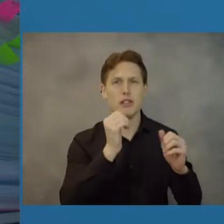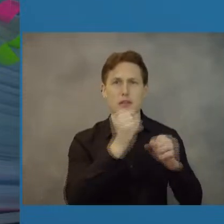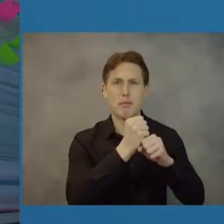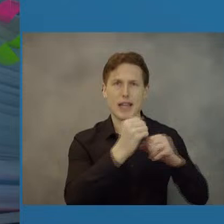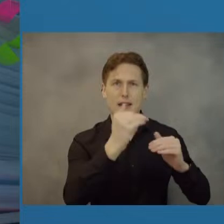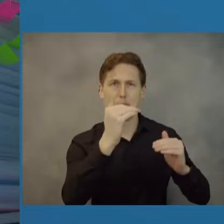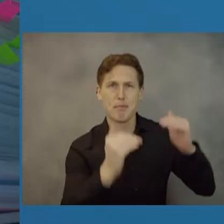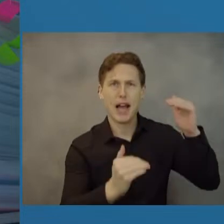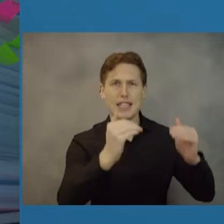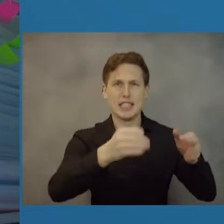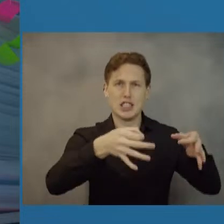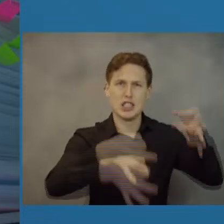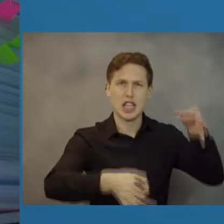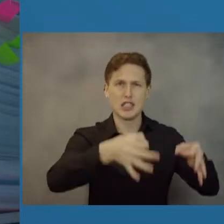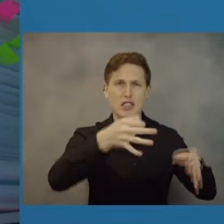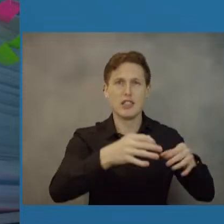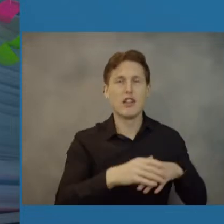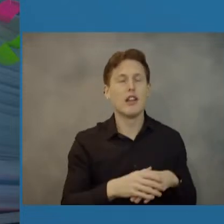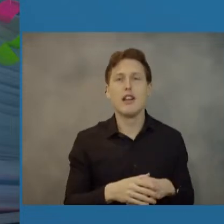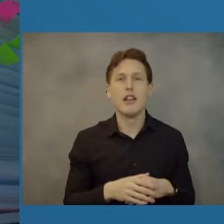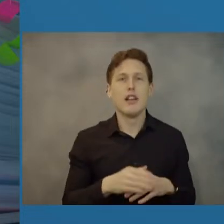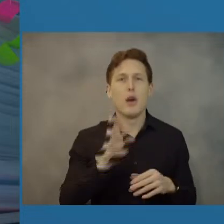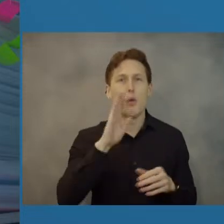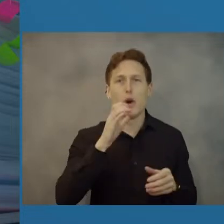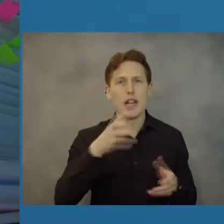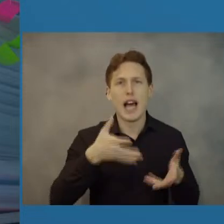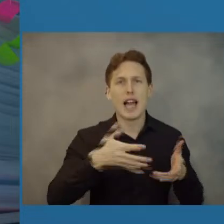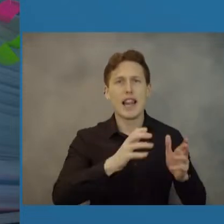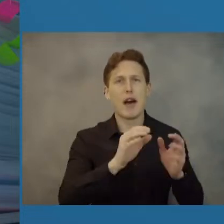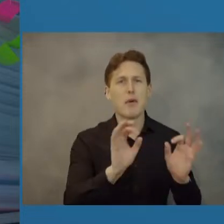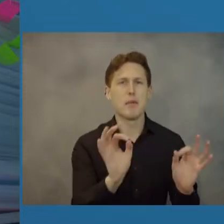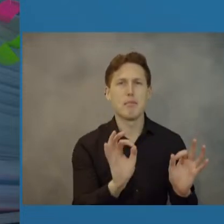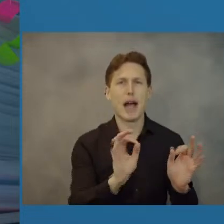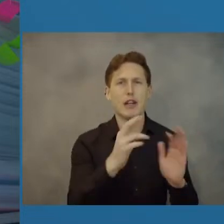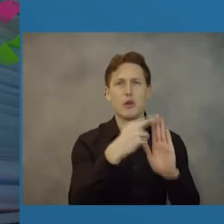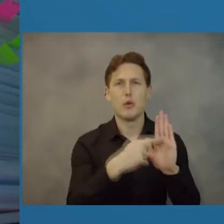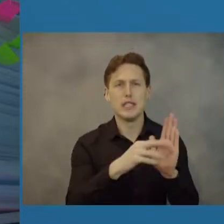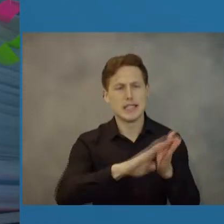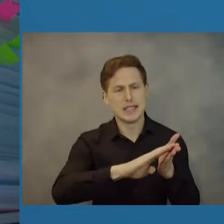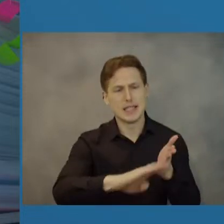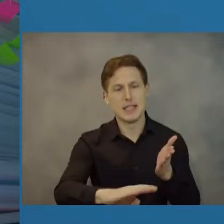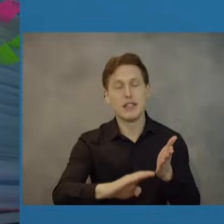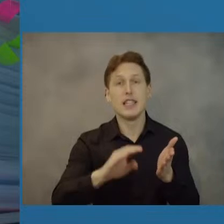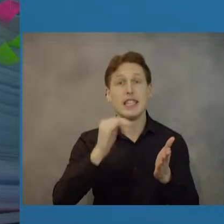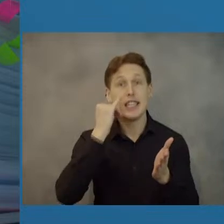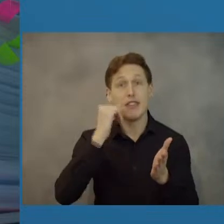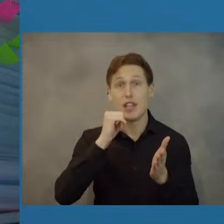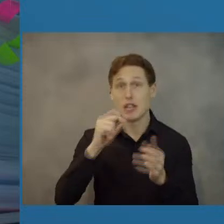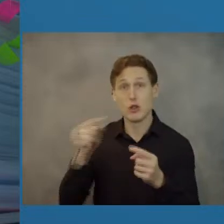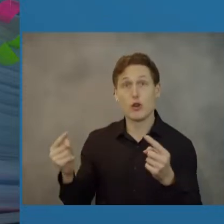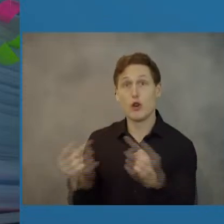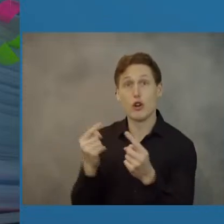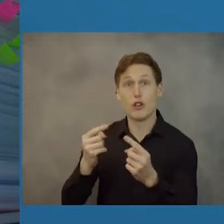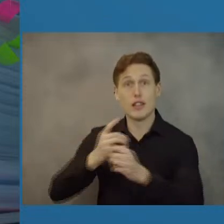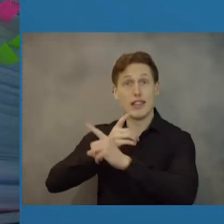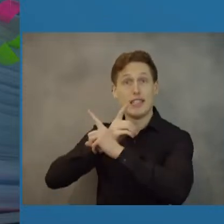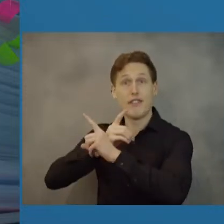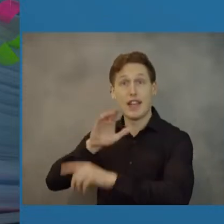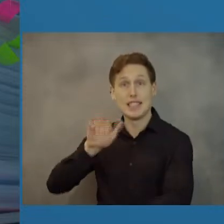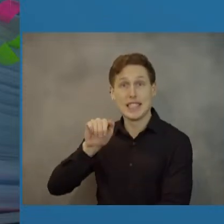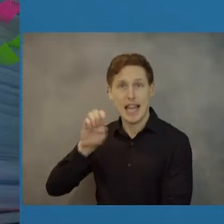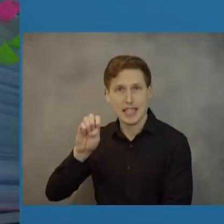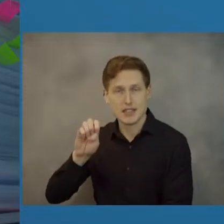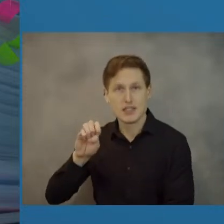minor prosecution omissions that don't actually hurt the defense's case. These common sense changes